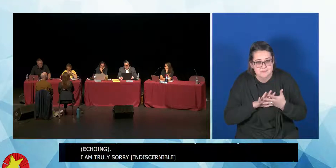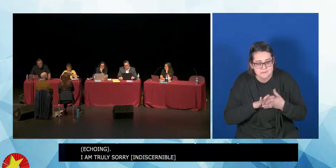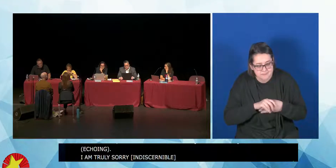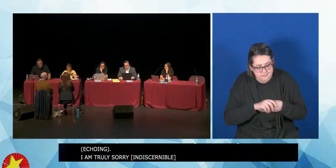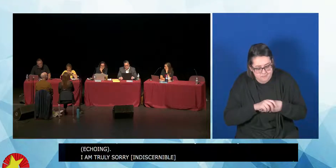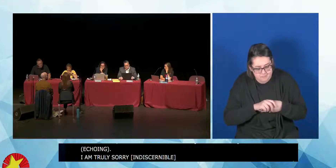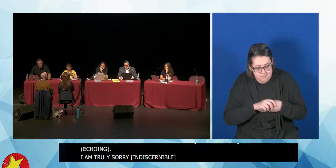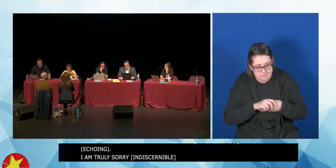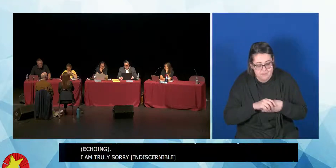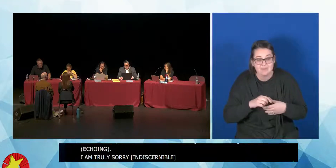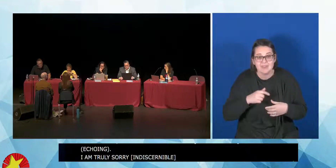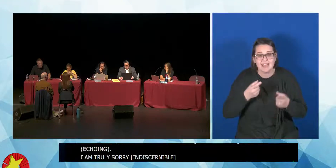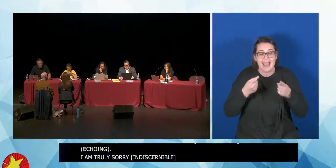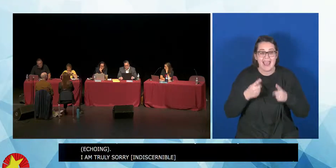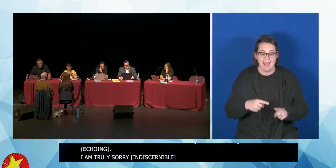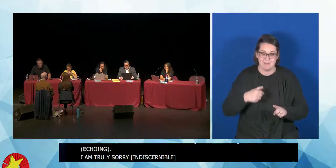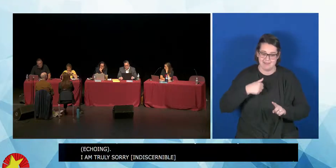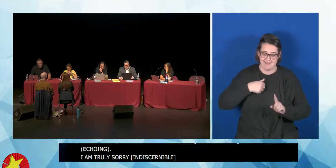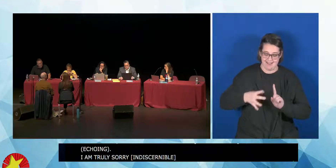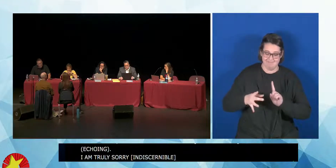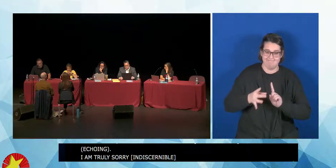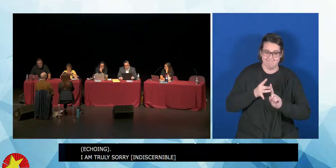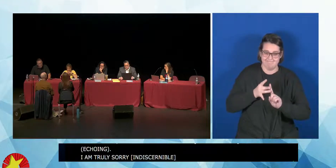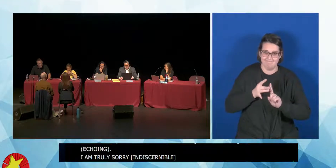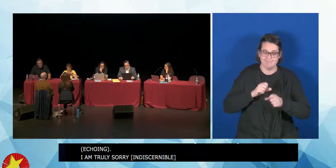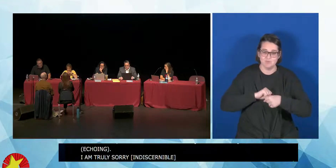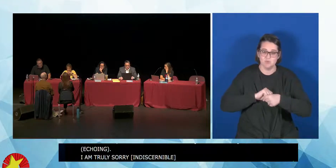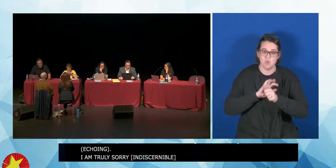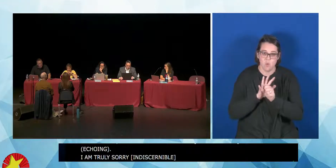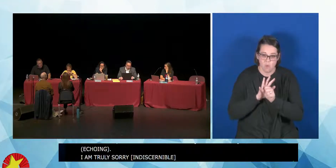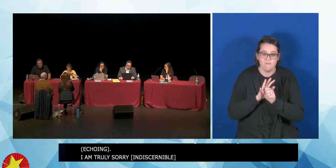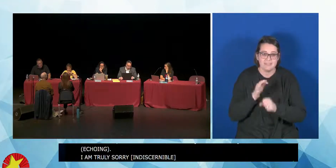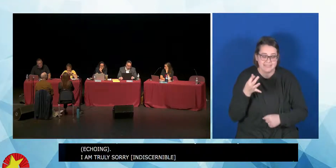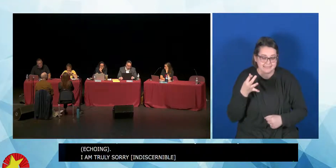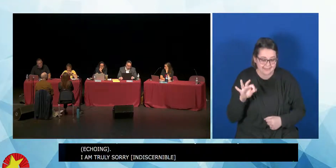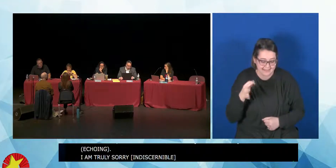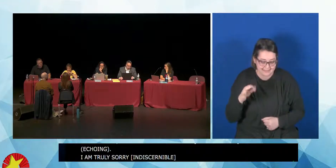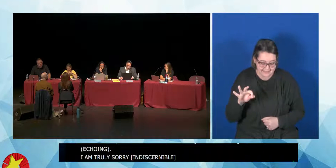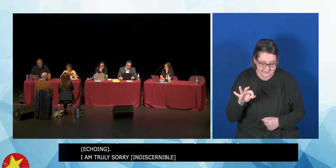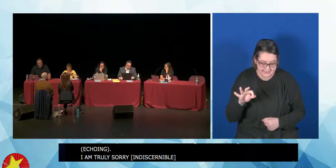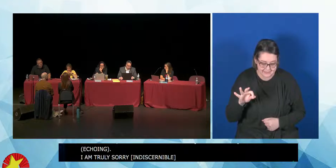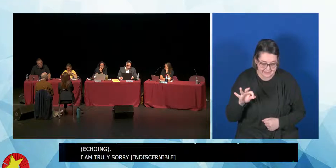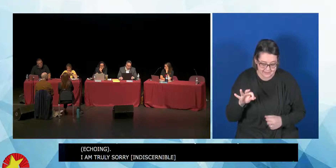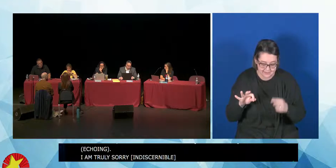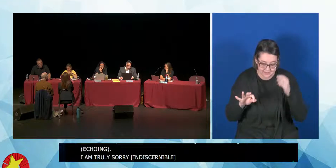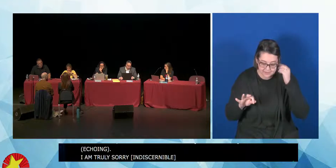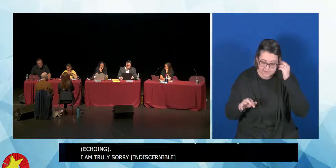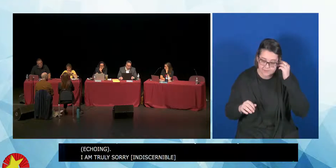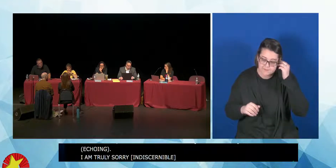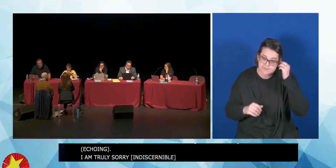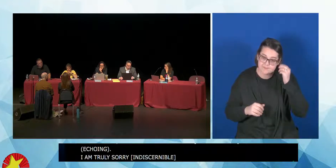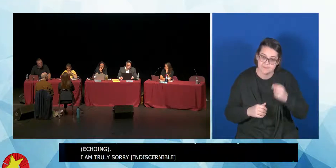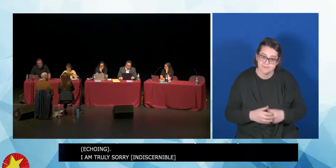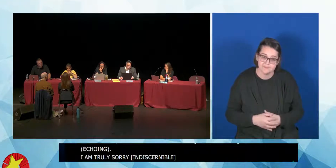I have COVID-19 and got infected with